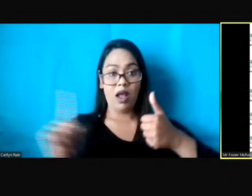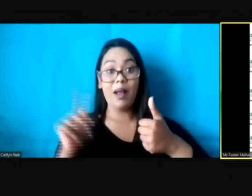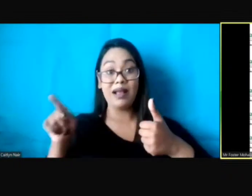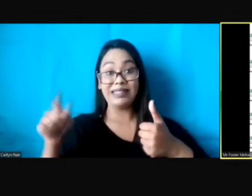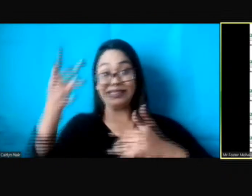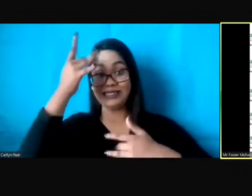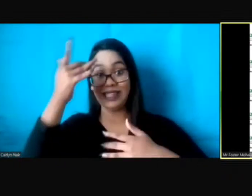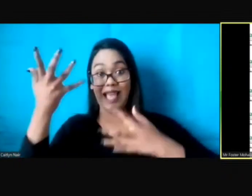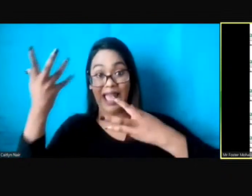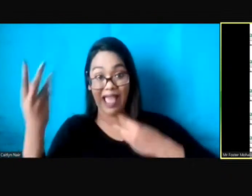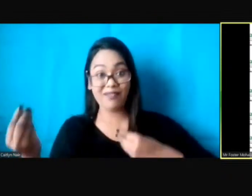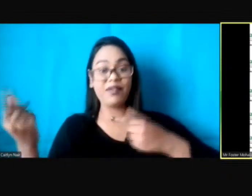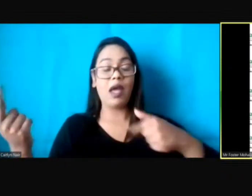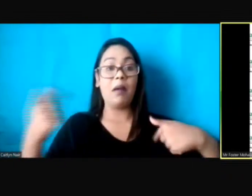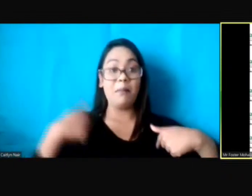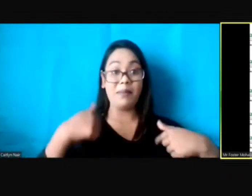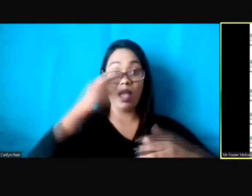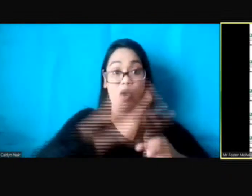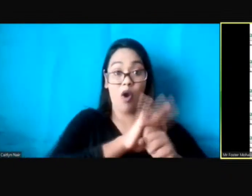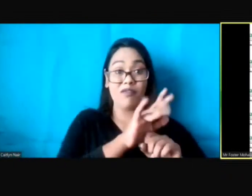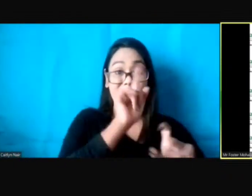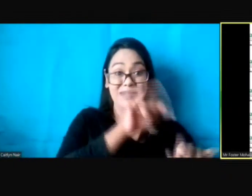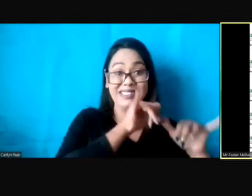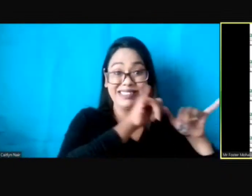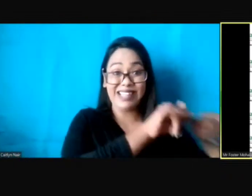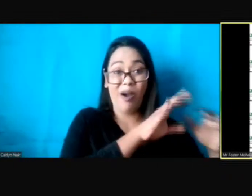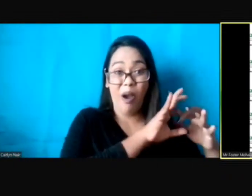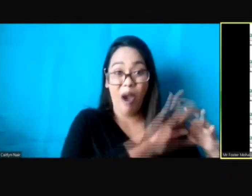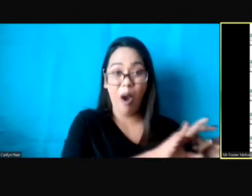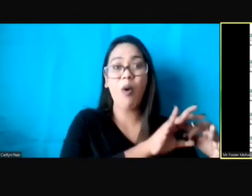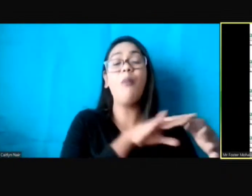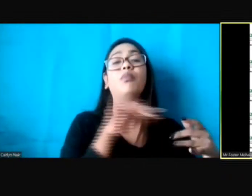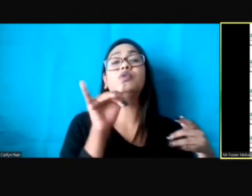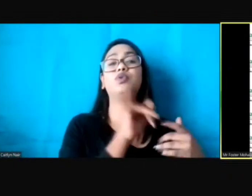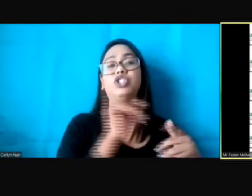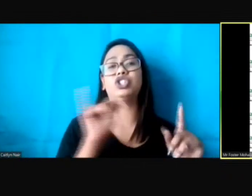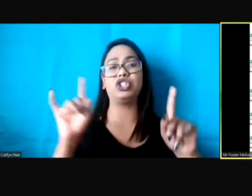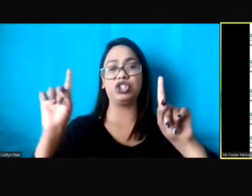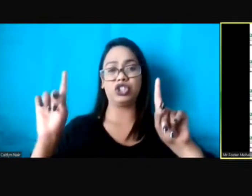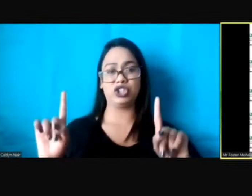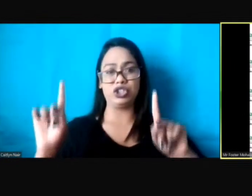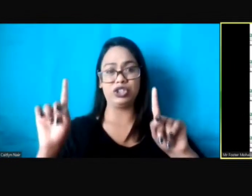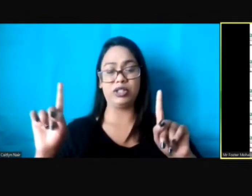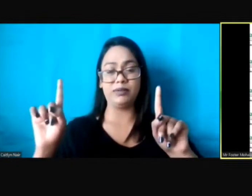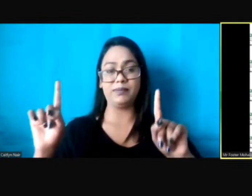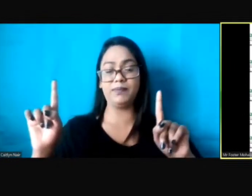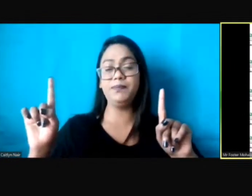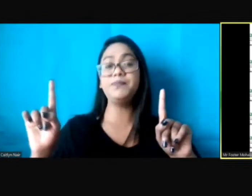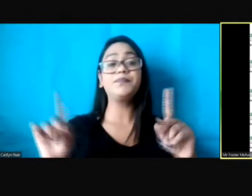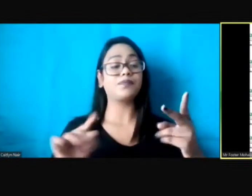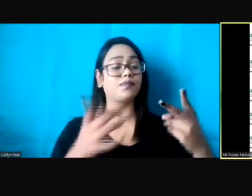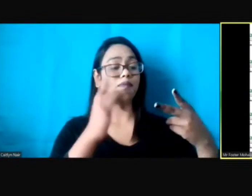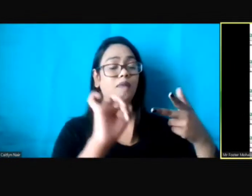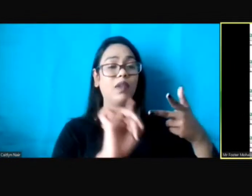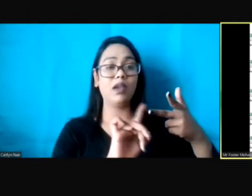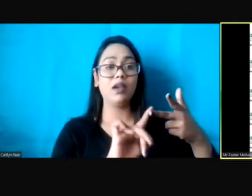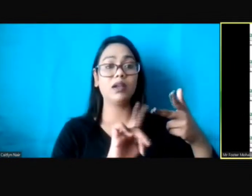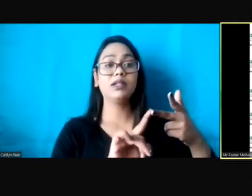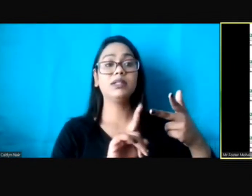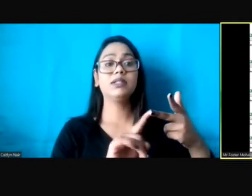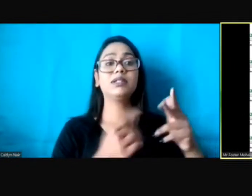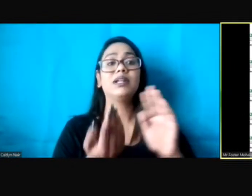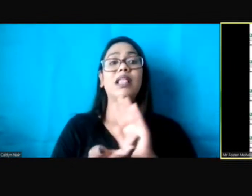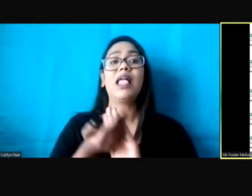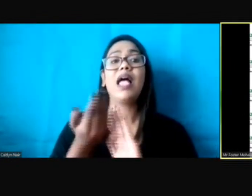The third question from Sumen Naidu, a freelance journalist, he says, is the minister able to provide an update on the president's recovery to